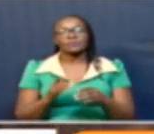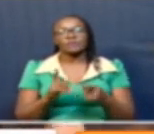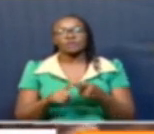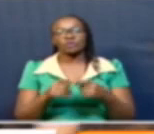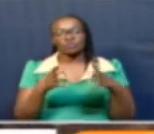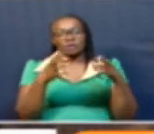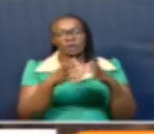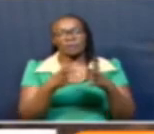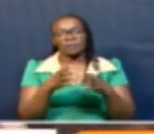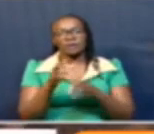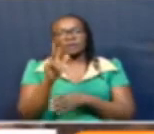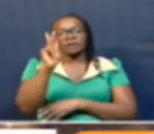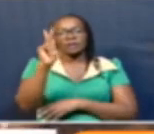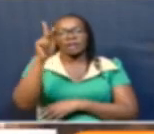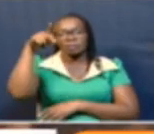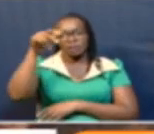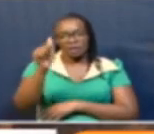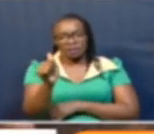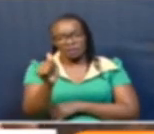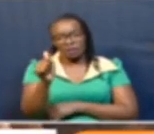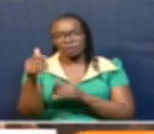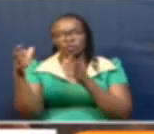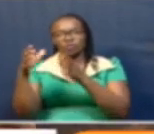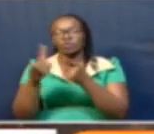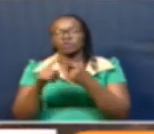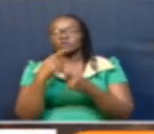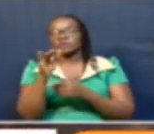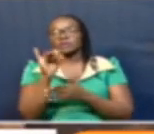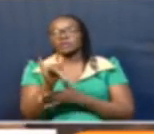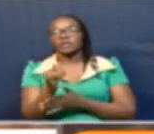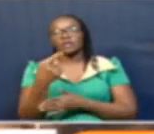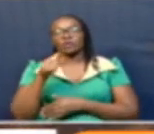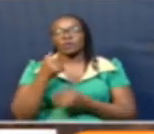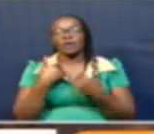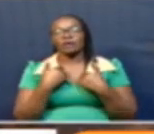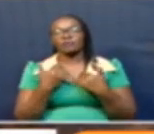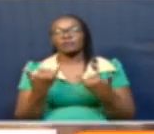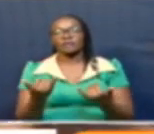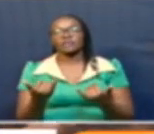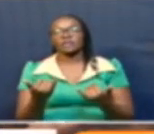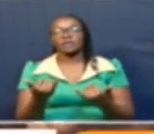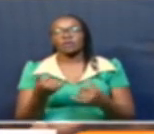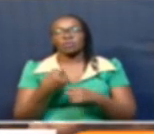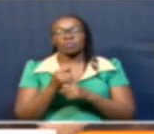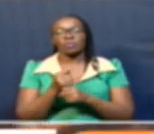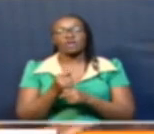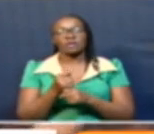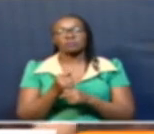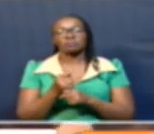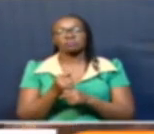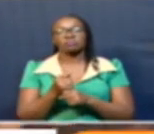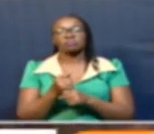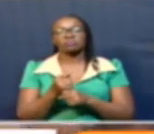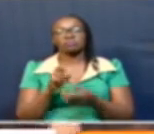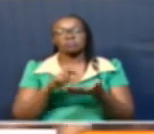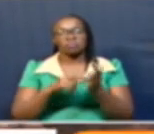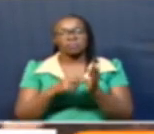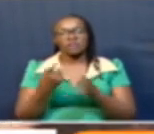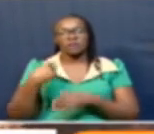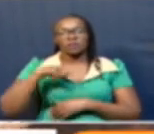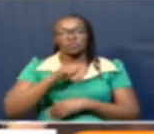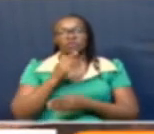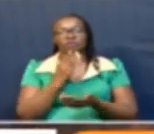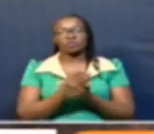company, KPA, to say that we have now made a statement to mean that we care for